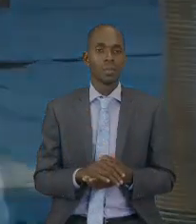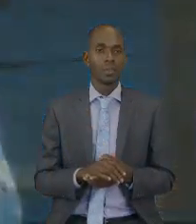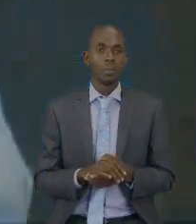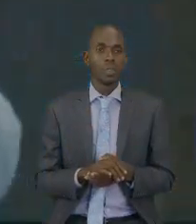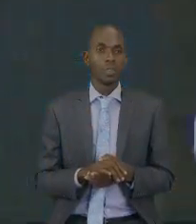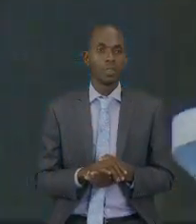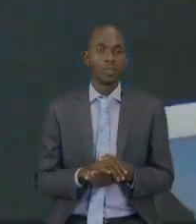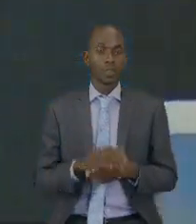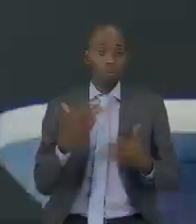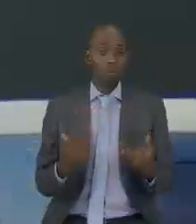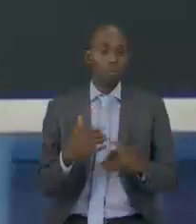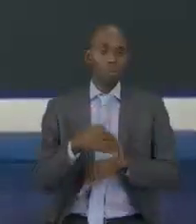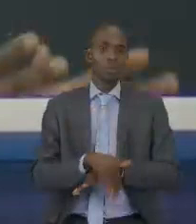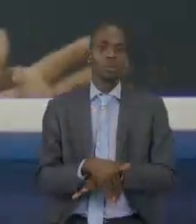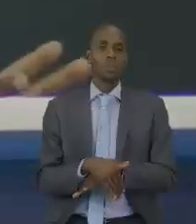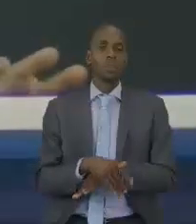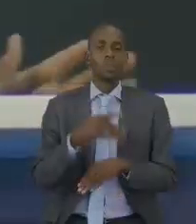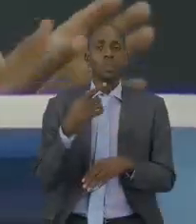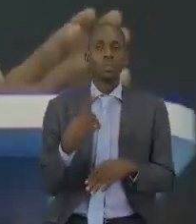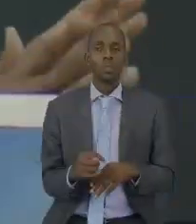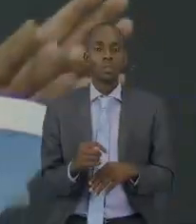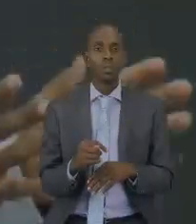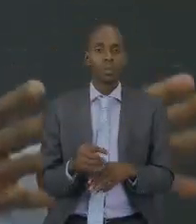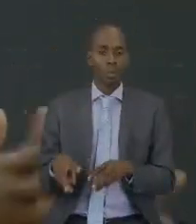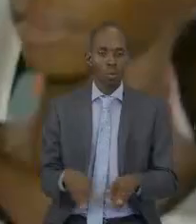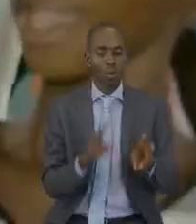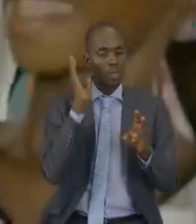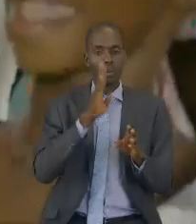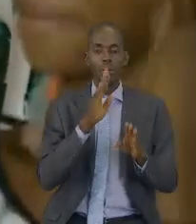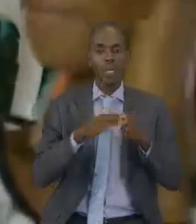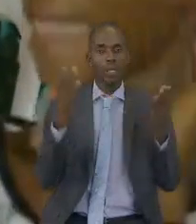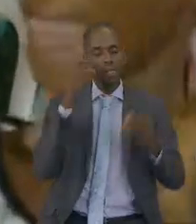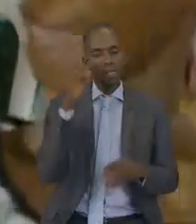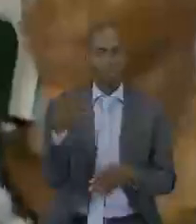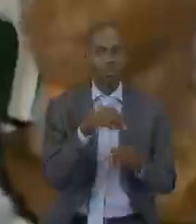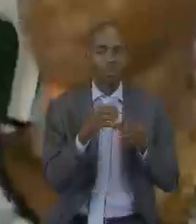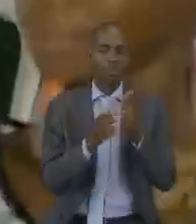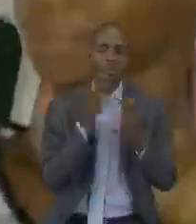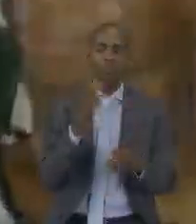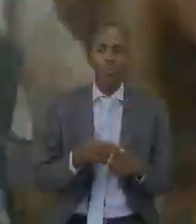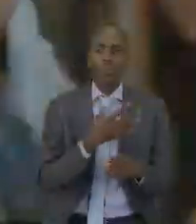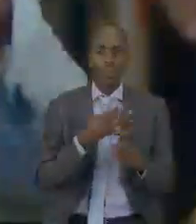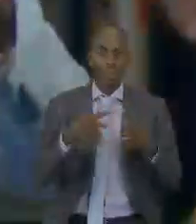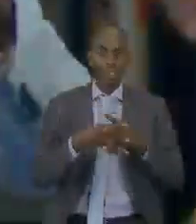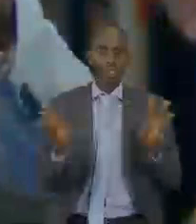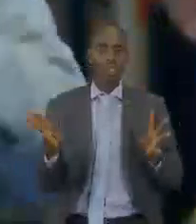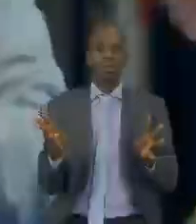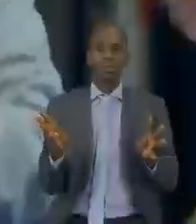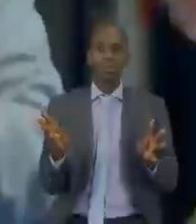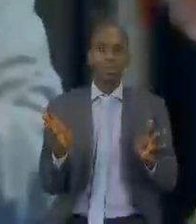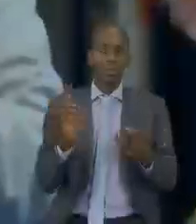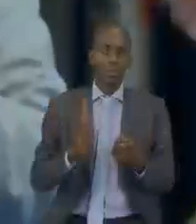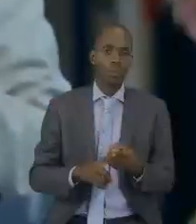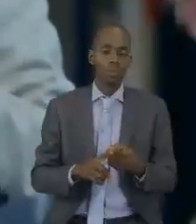life. Tonight, the way will be open for you. And the gate